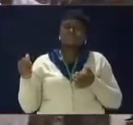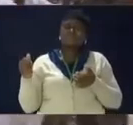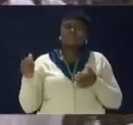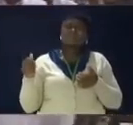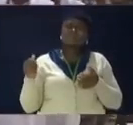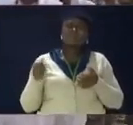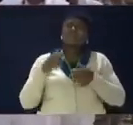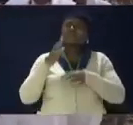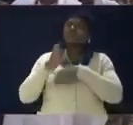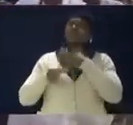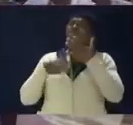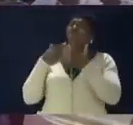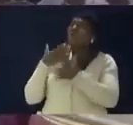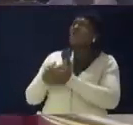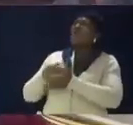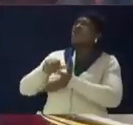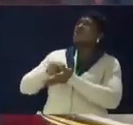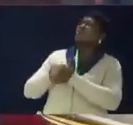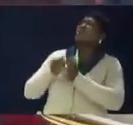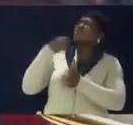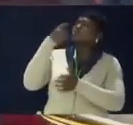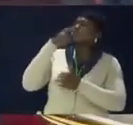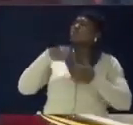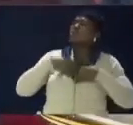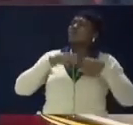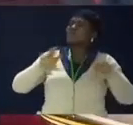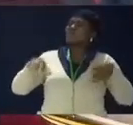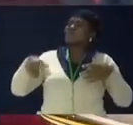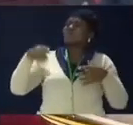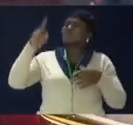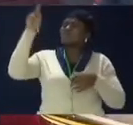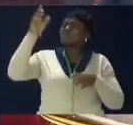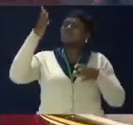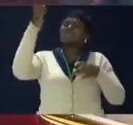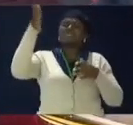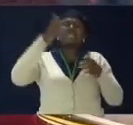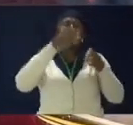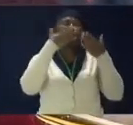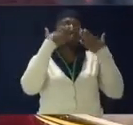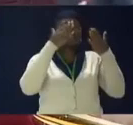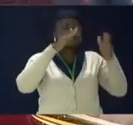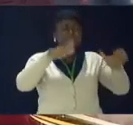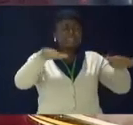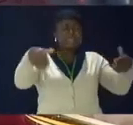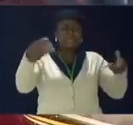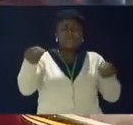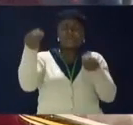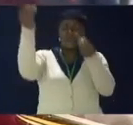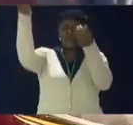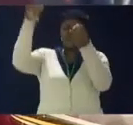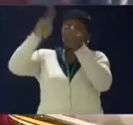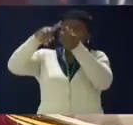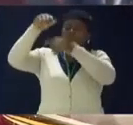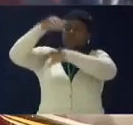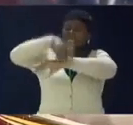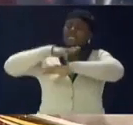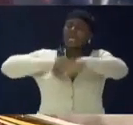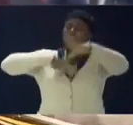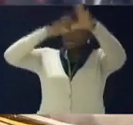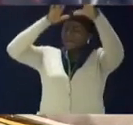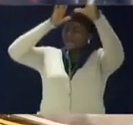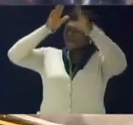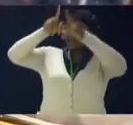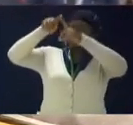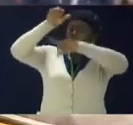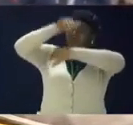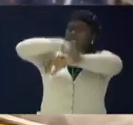And all those who have given you their thanksgiving offering tonight, my Father, my God, I pray